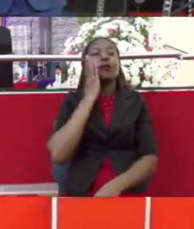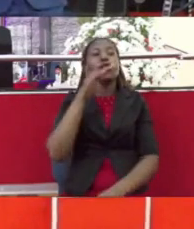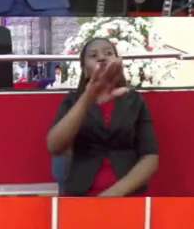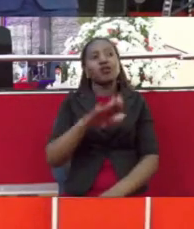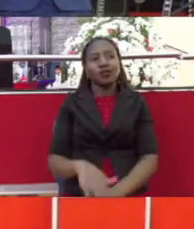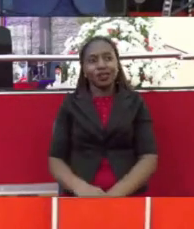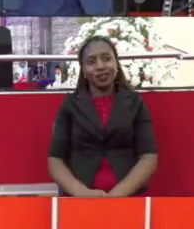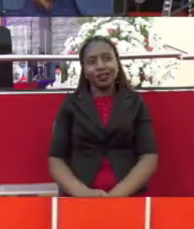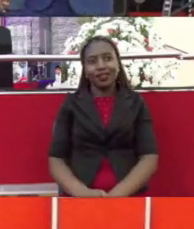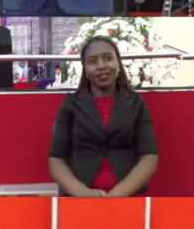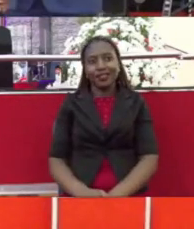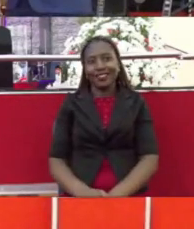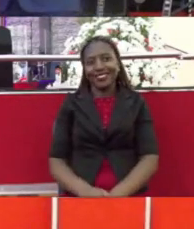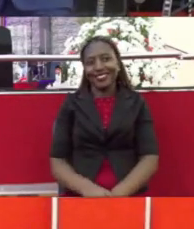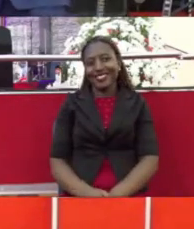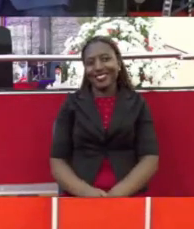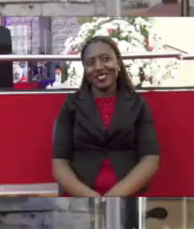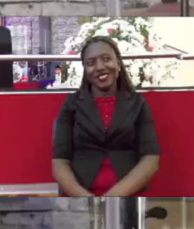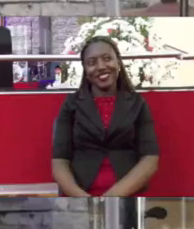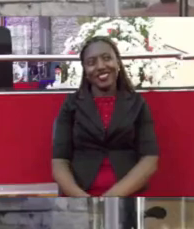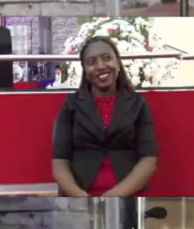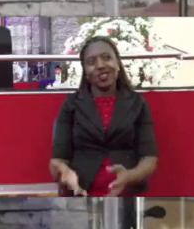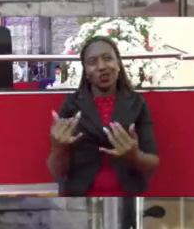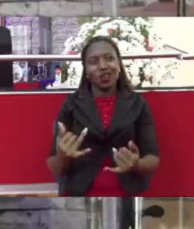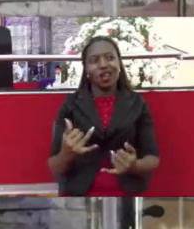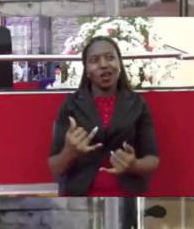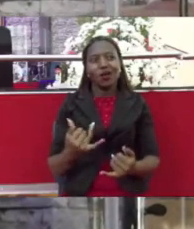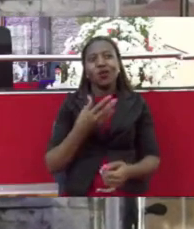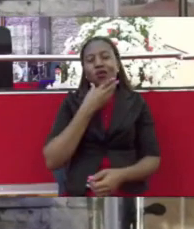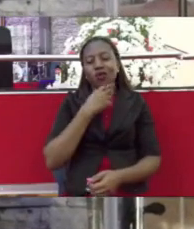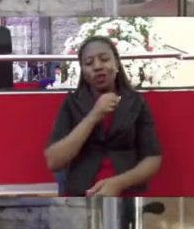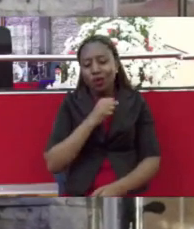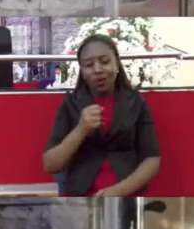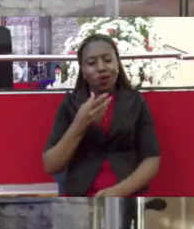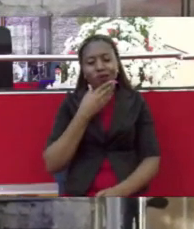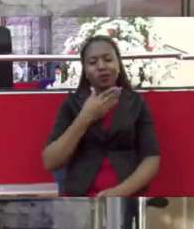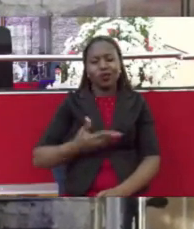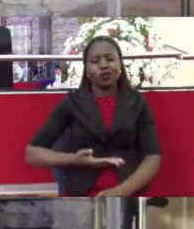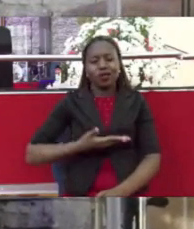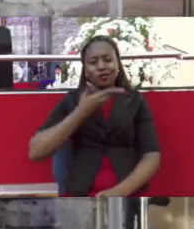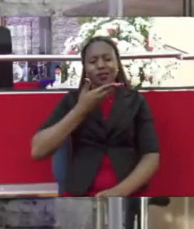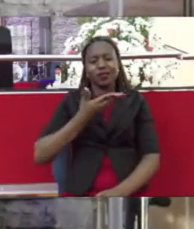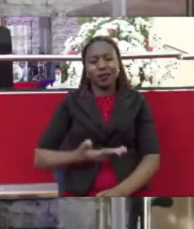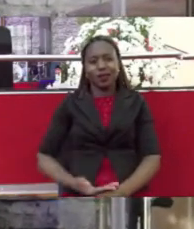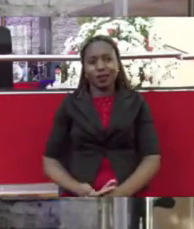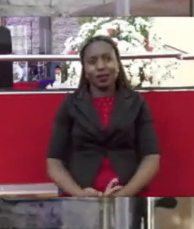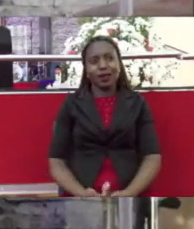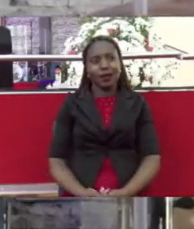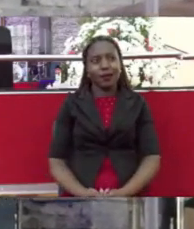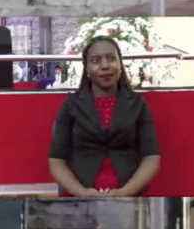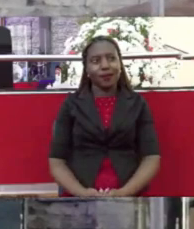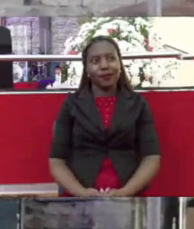somewhere. Ninaenda mahali. Aliniambia. So he was provoked. Alishtuliwa. Yani aliwekwa uchungu.